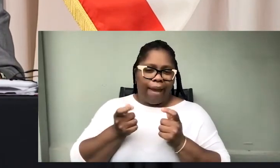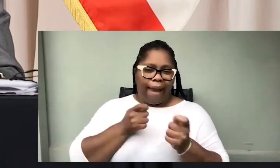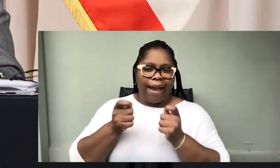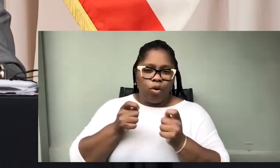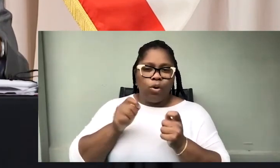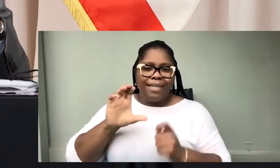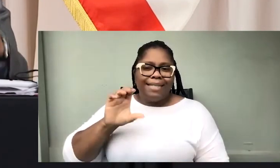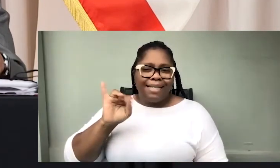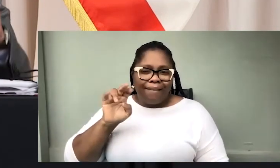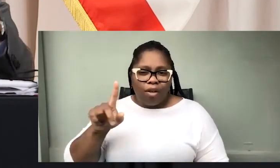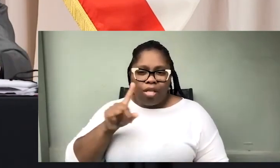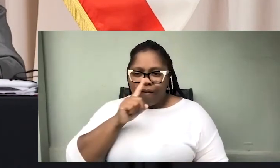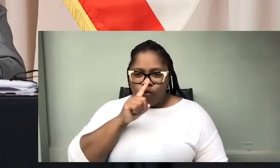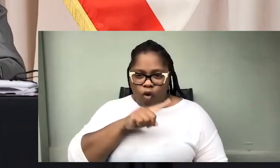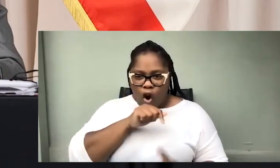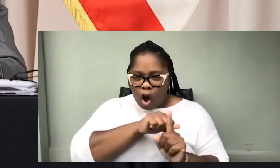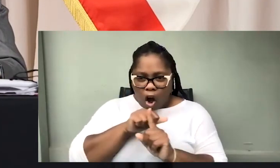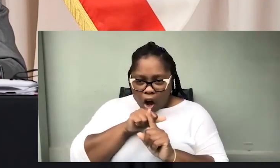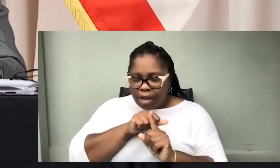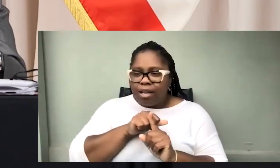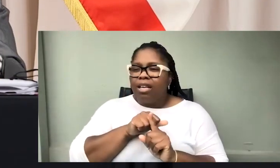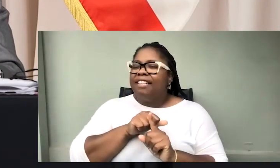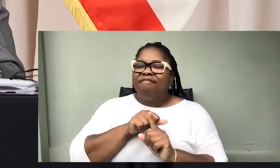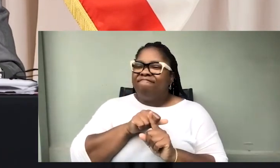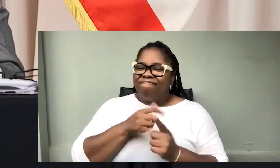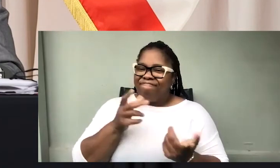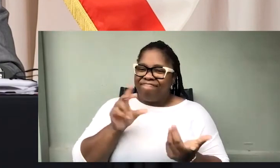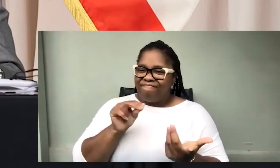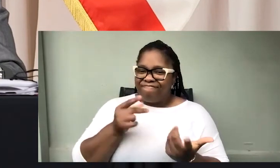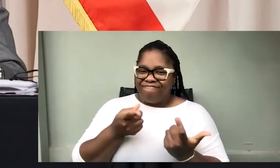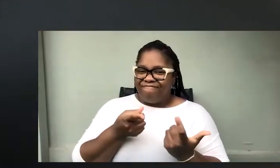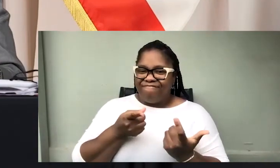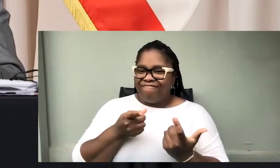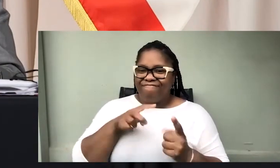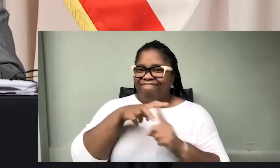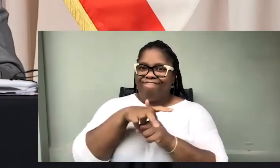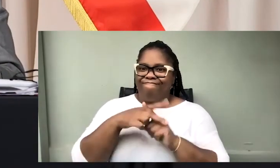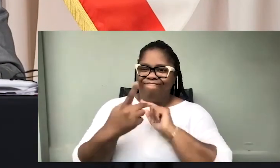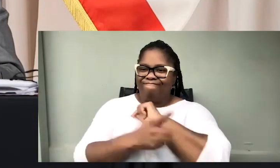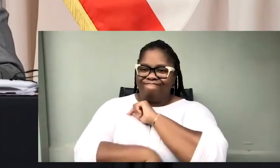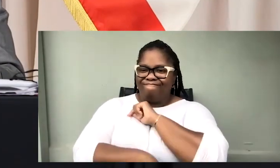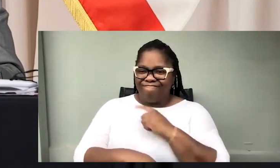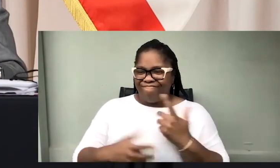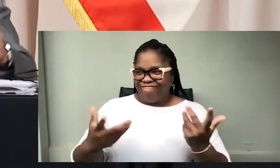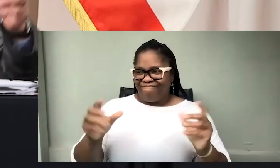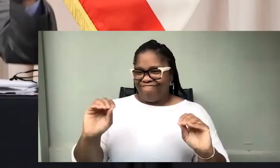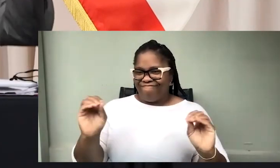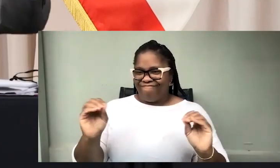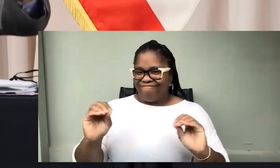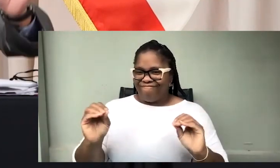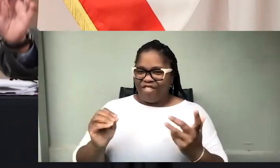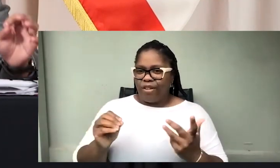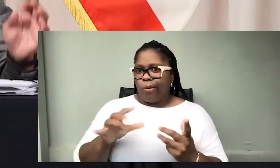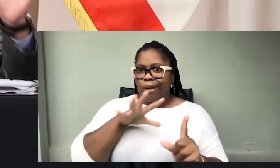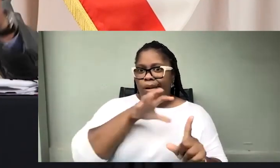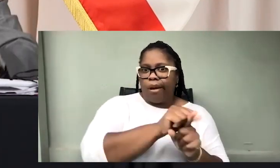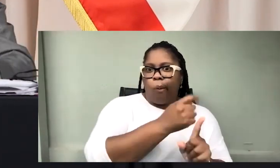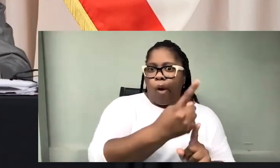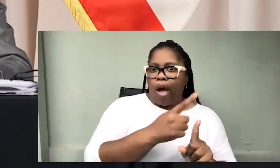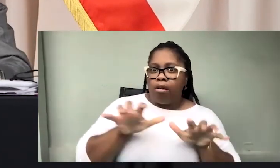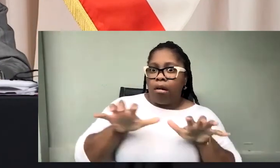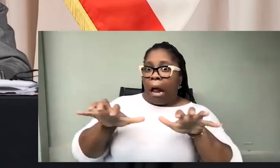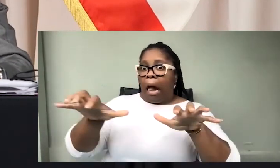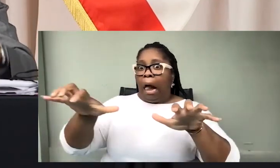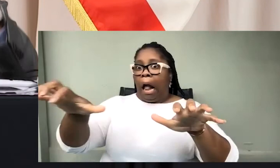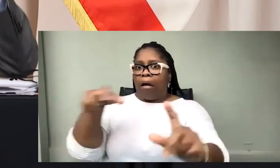And we knew that when we were enforcing and prosecuting, it was more of a deterrent than anything else. We were catching, it's like playing sharks and minnows. You're maybe catching 1 out of 100